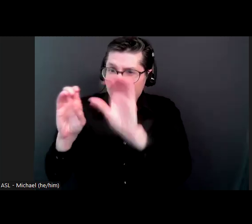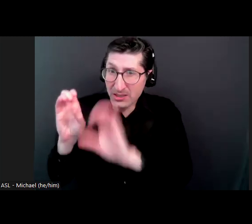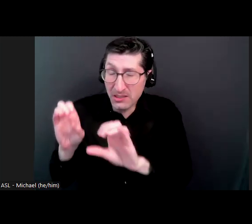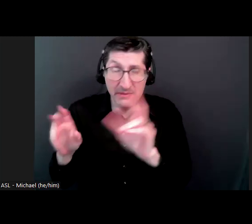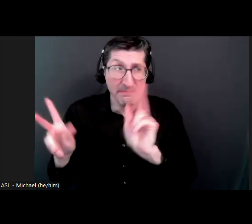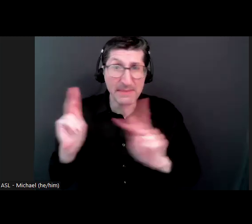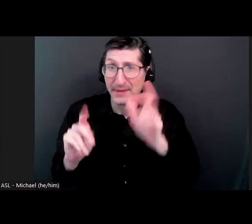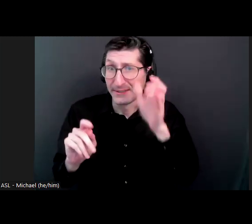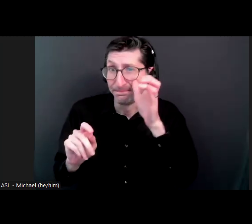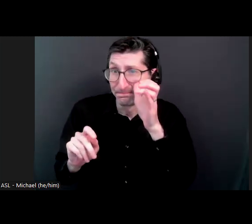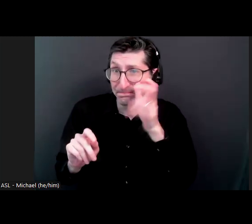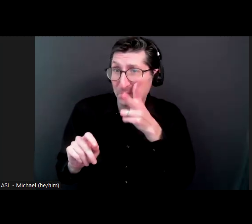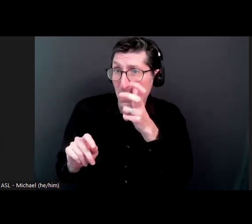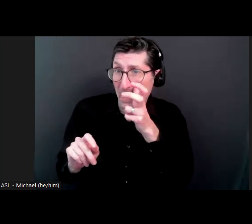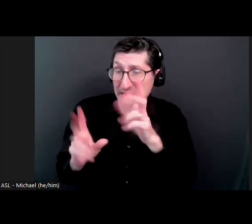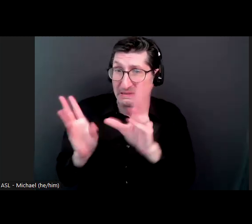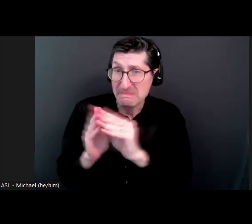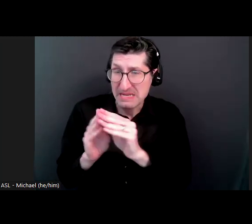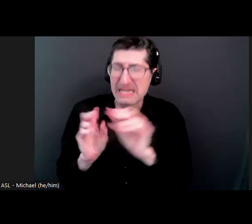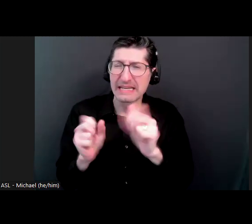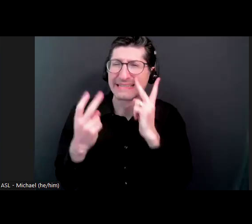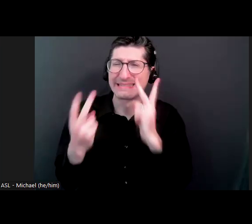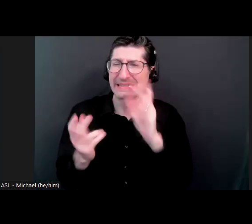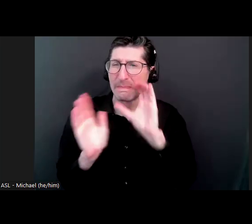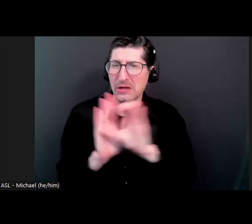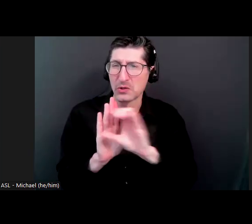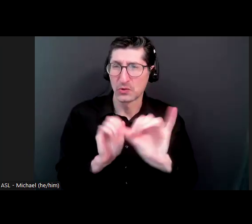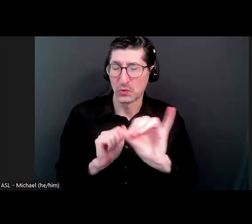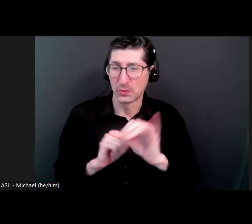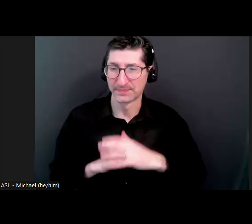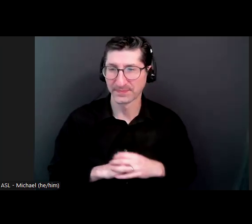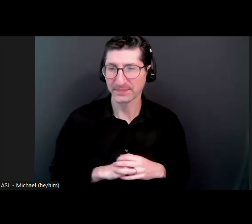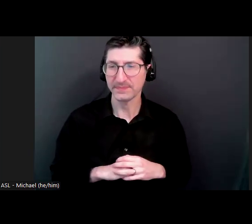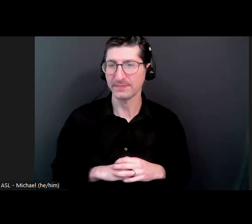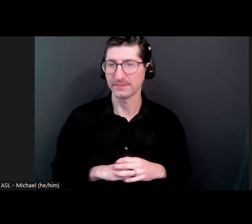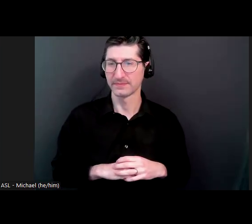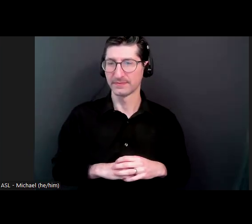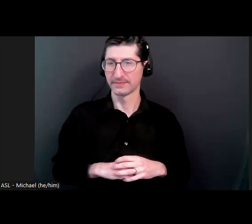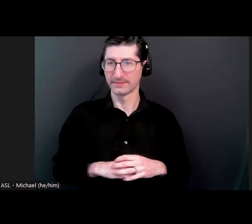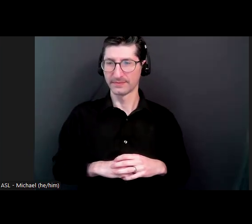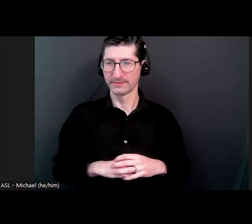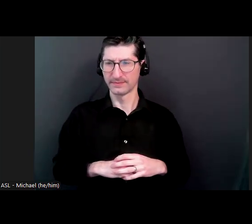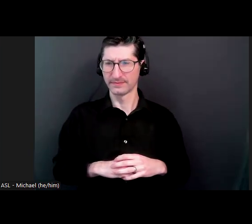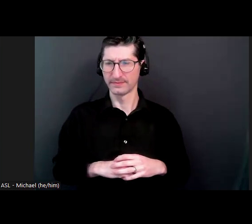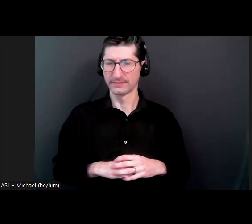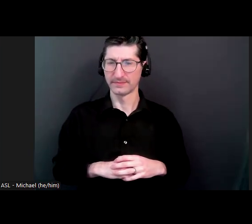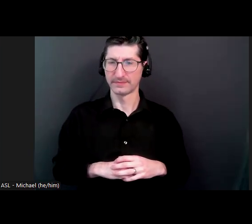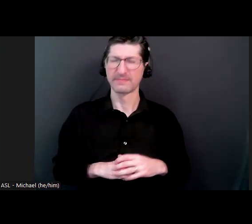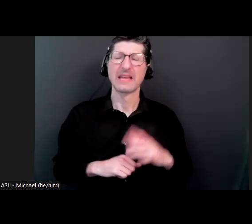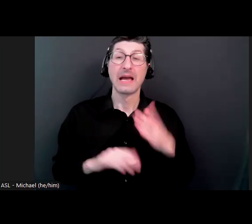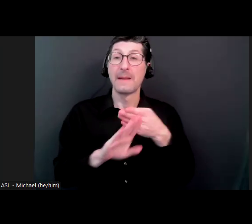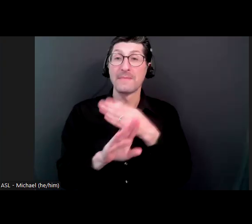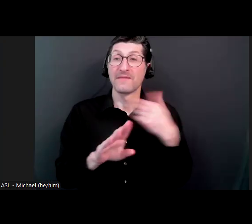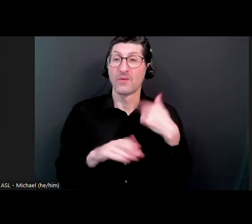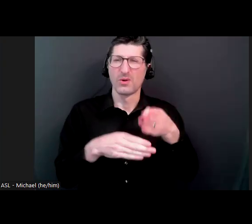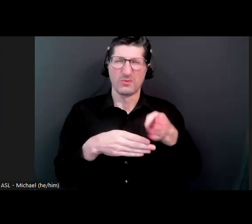meeting can look at the pictures as well. So, I do just want to make a couple comments before we